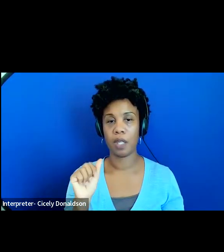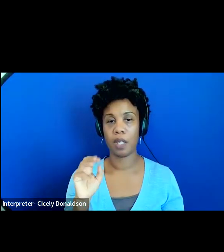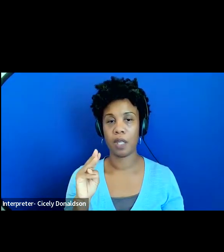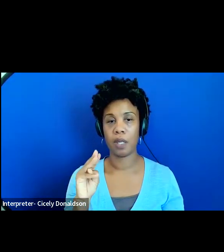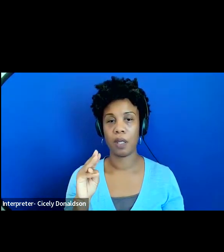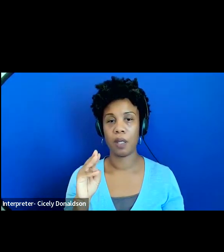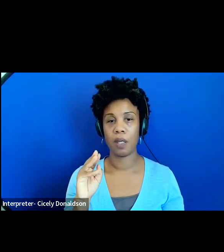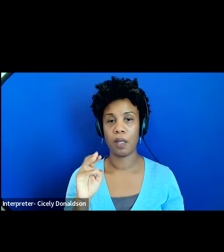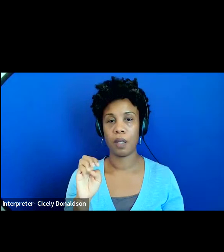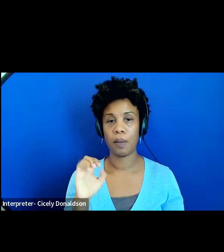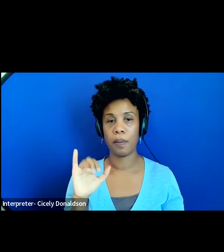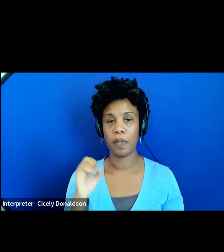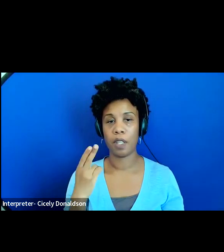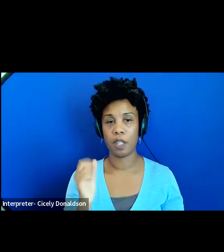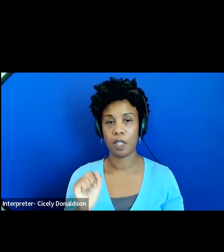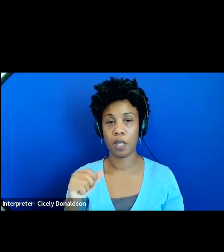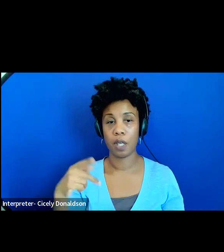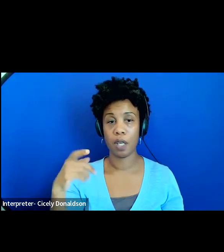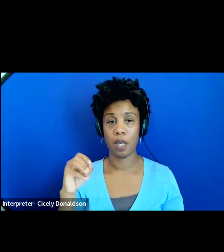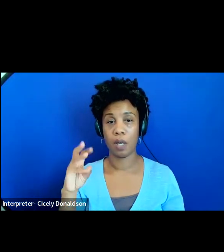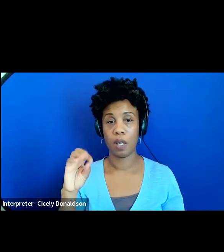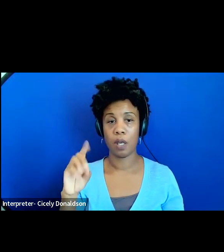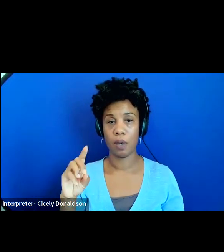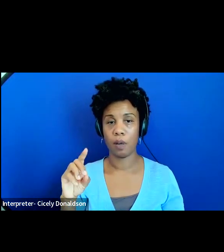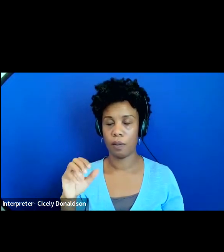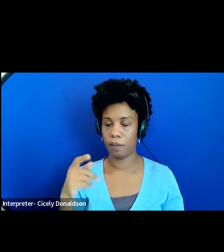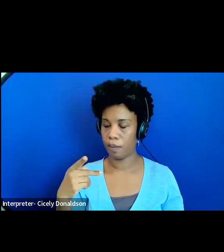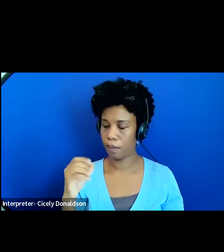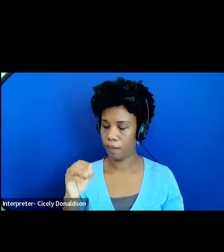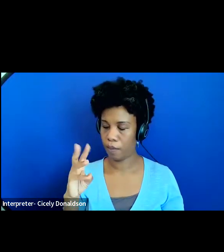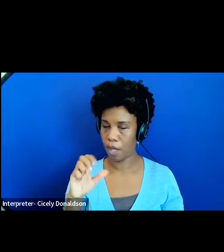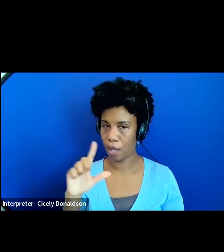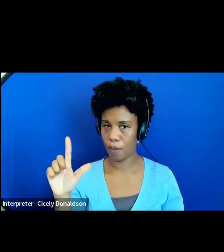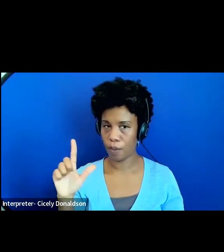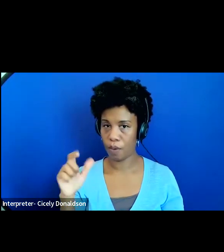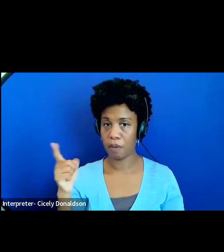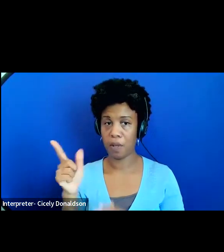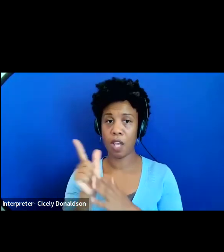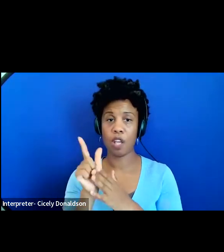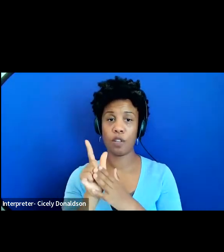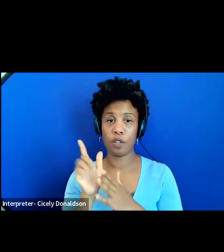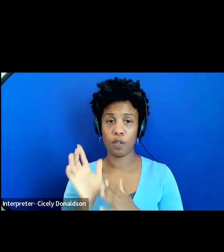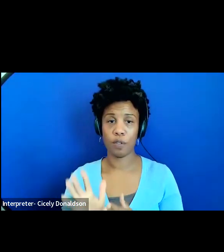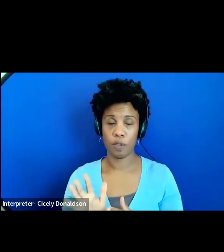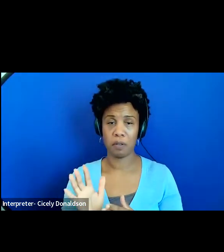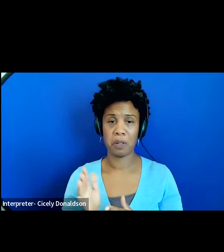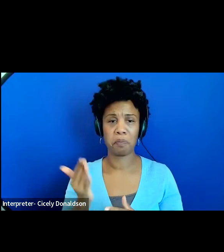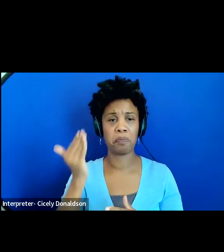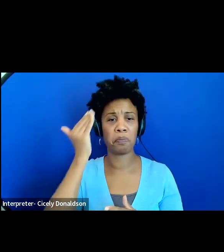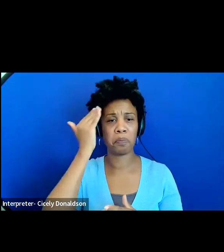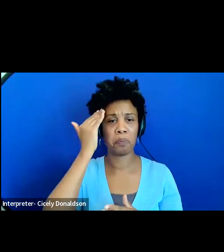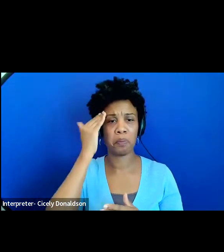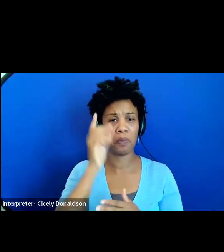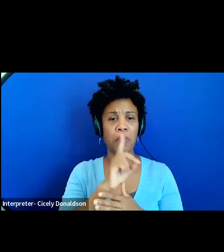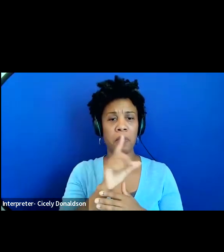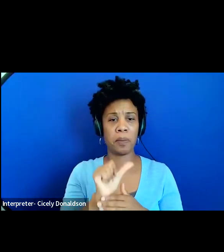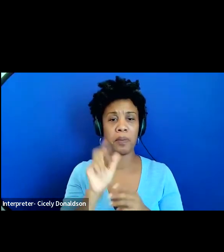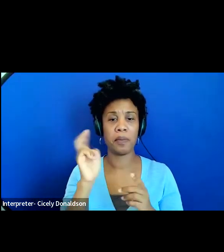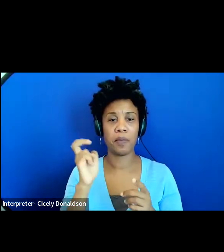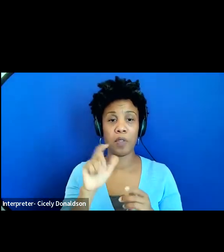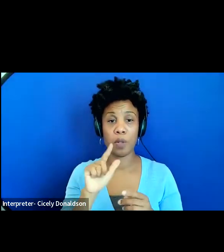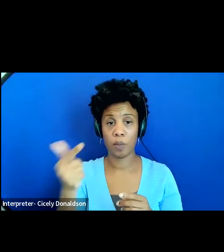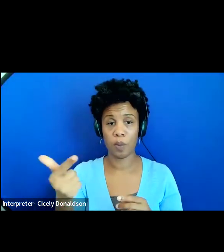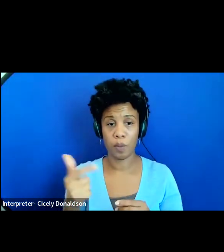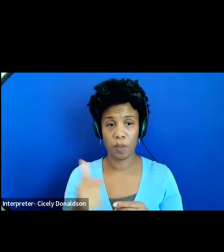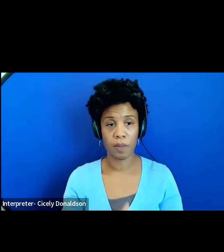attorney at law and also very knowledgeable on disability issues. Miss Powell.